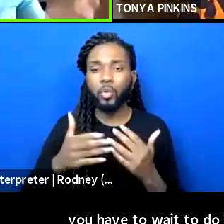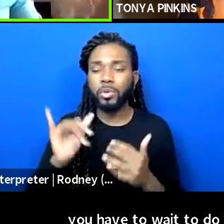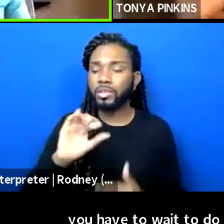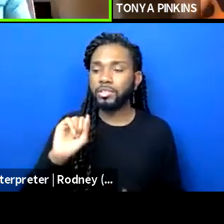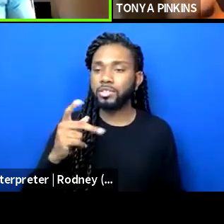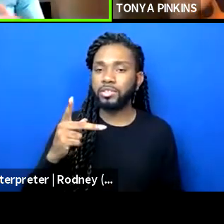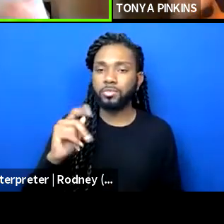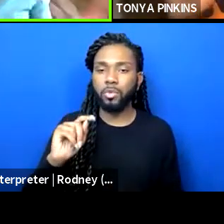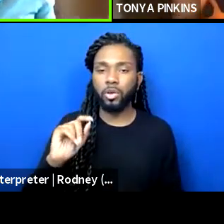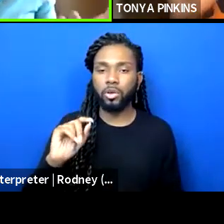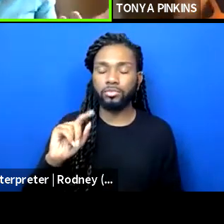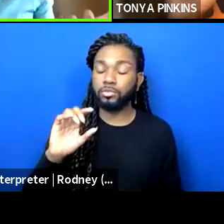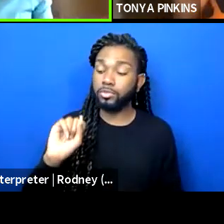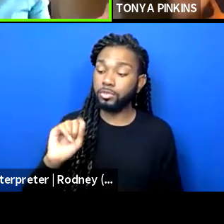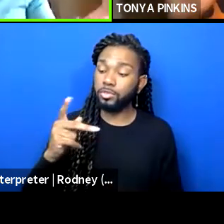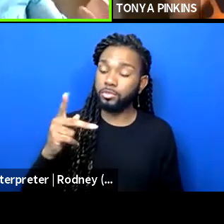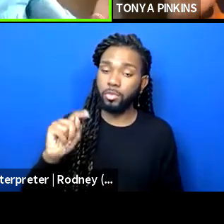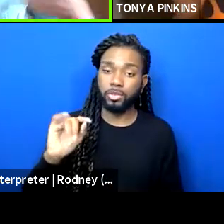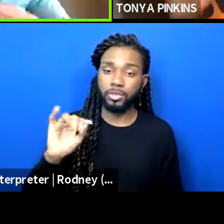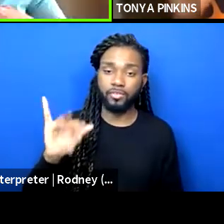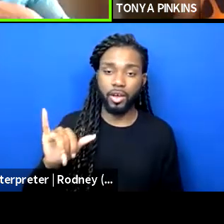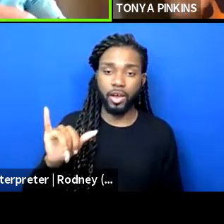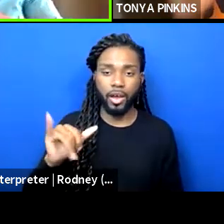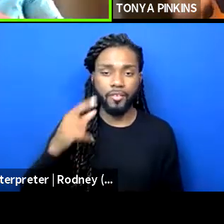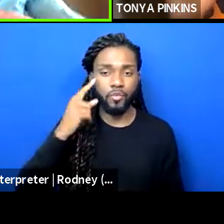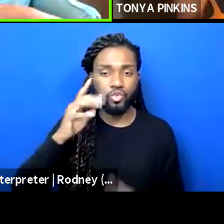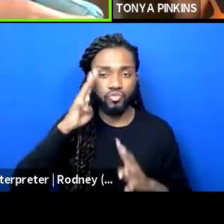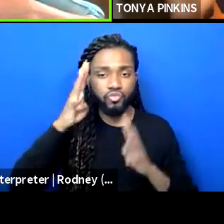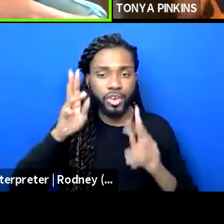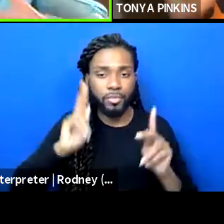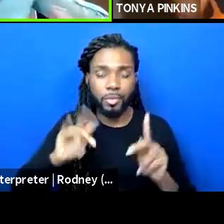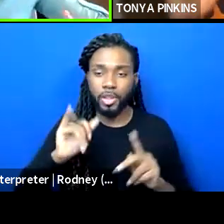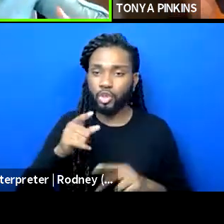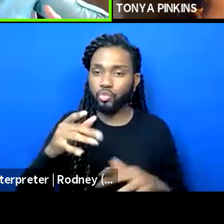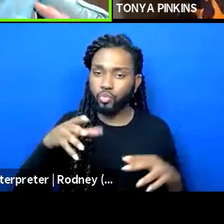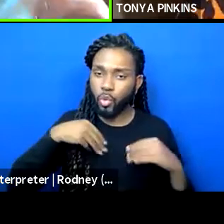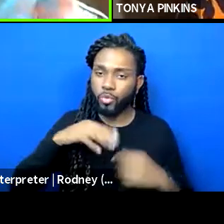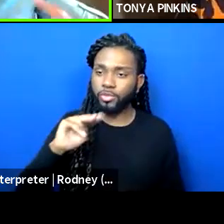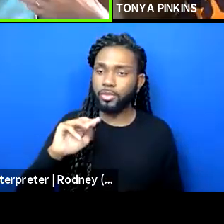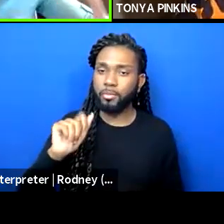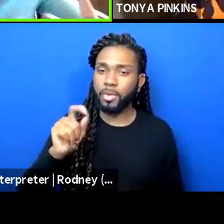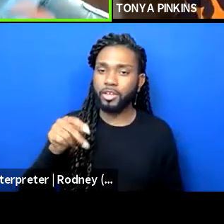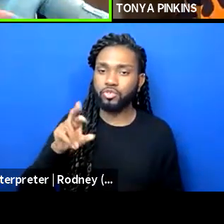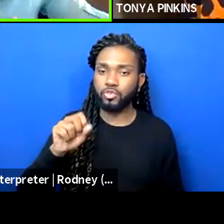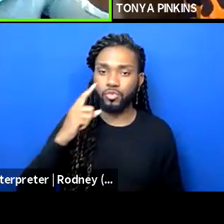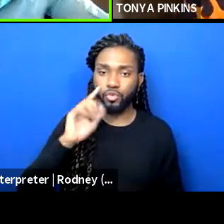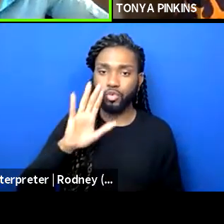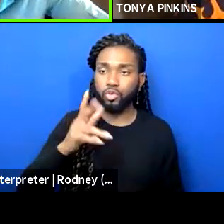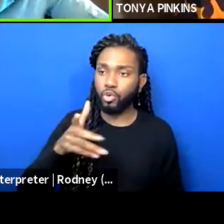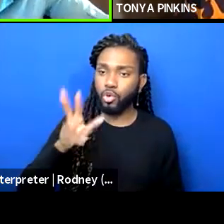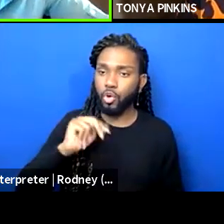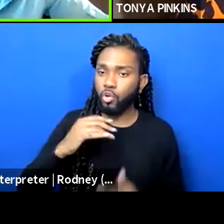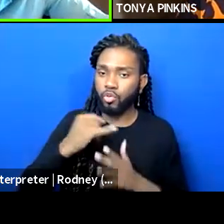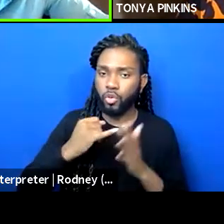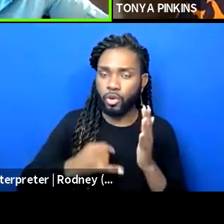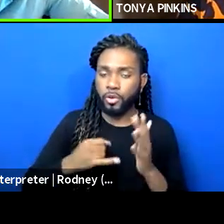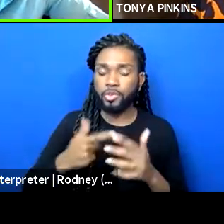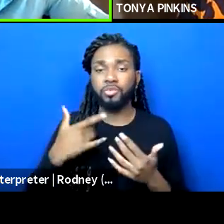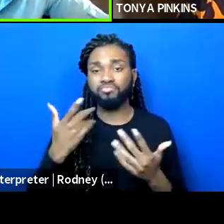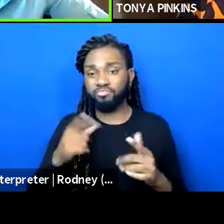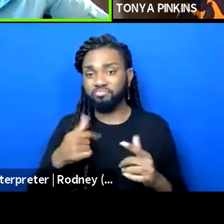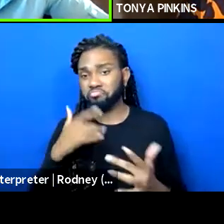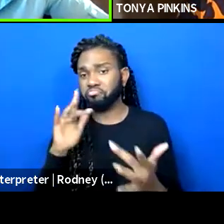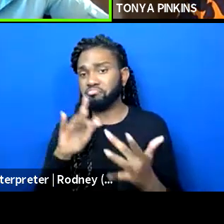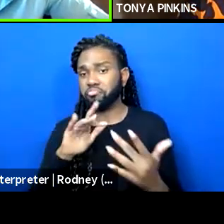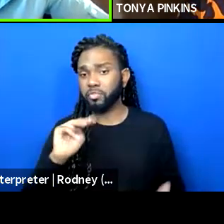you know, of you can own your own masters, like you are your own master of your artistry. And so, I went to Monica